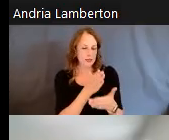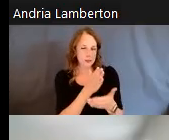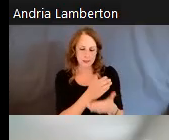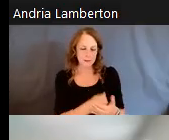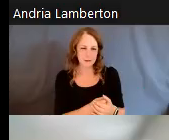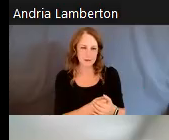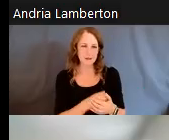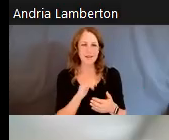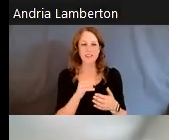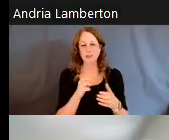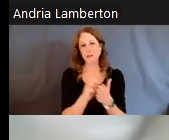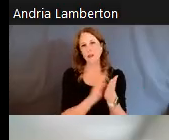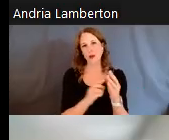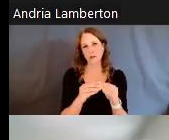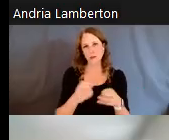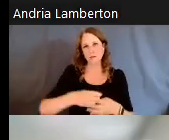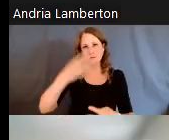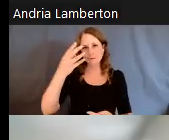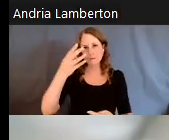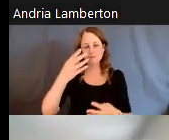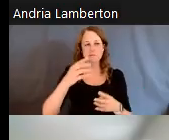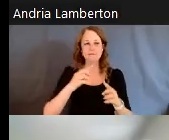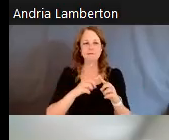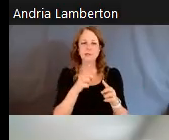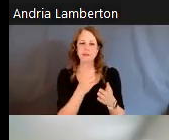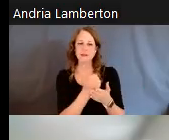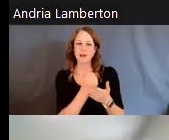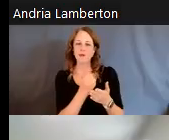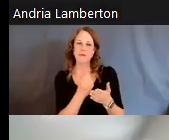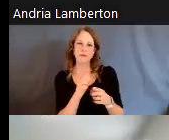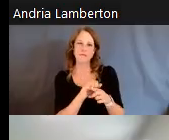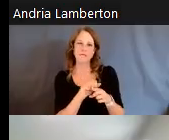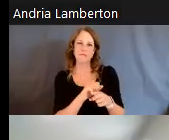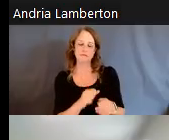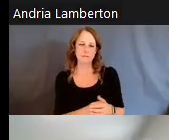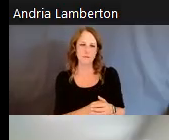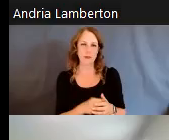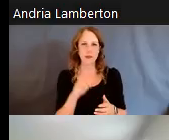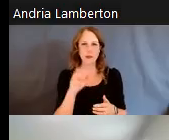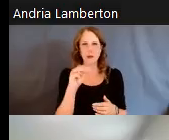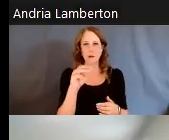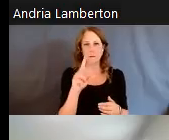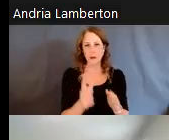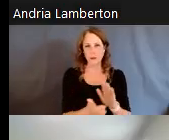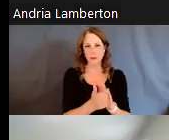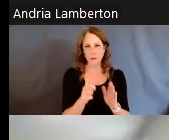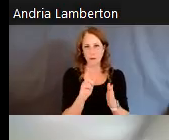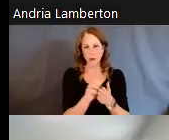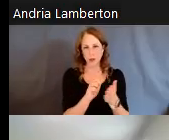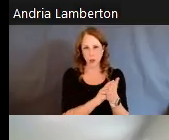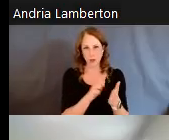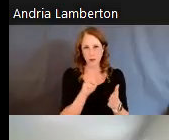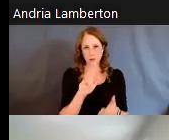longer than this, but I think this is a helpful exercise. So Maryland criminal law section